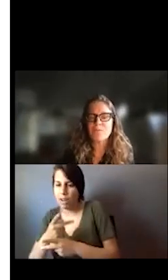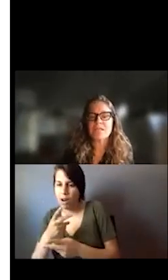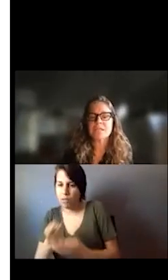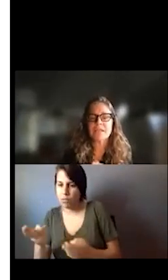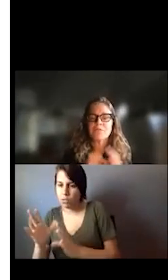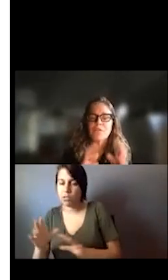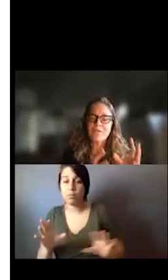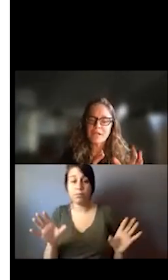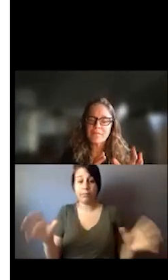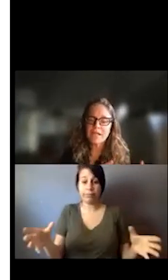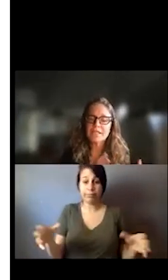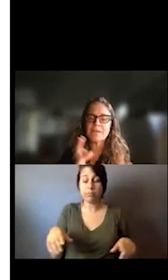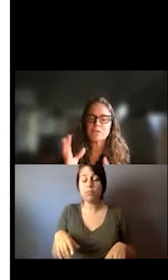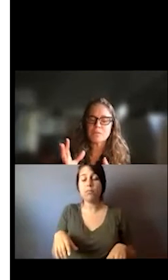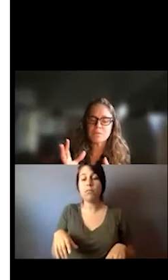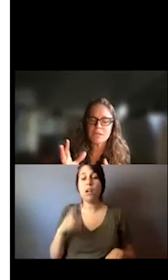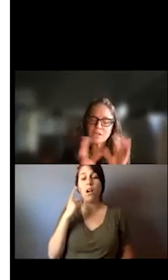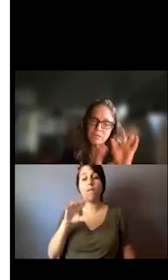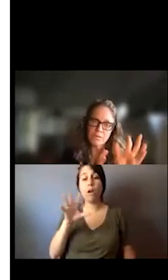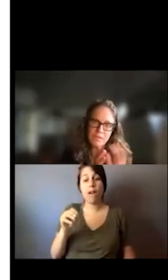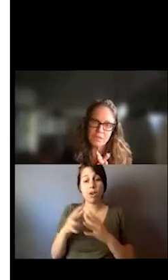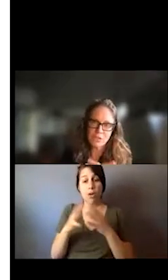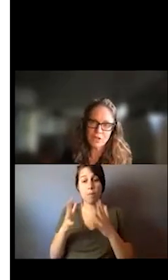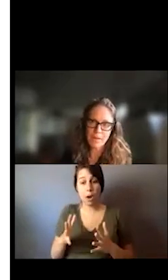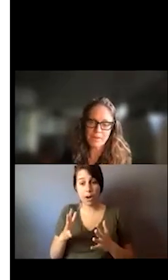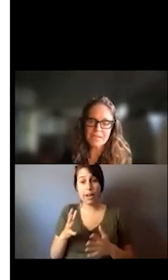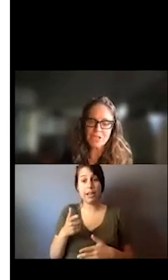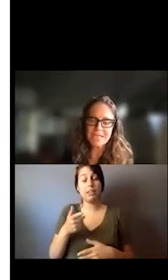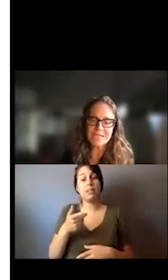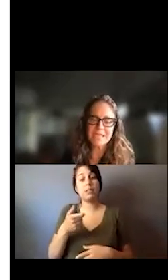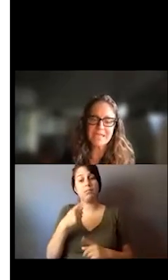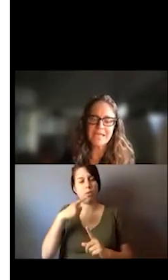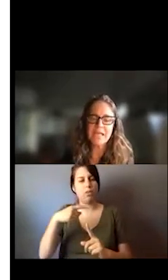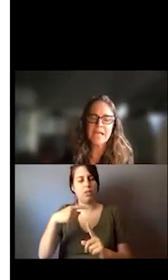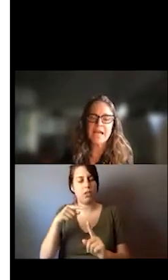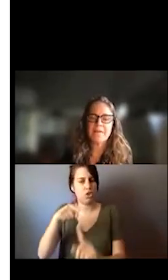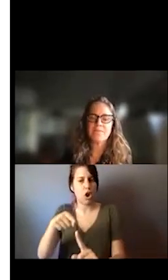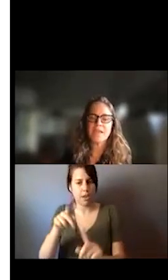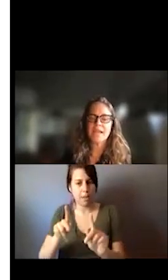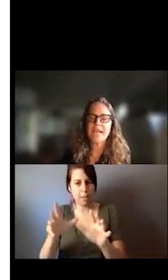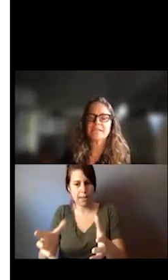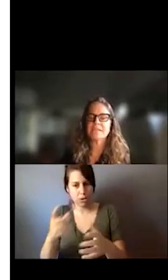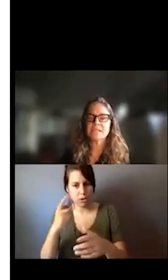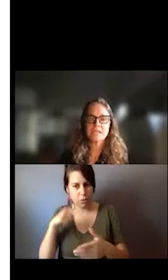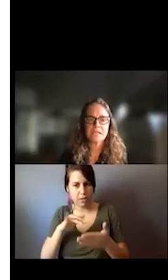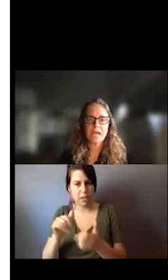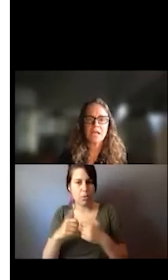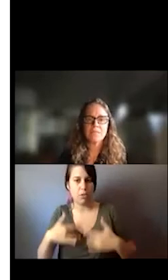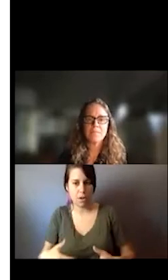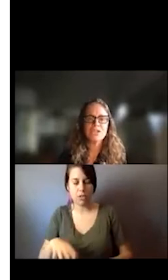what they found was that for African Americans being treated with depression, who are really the target population in this study,